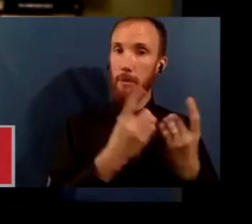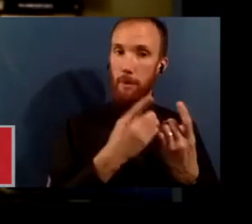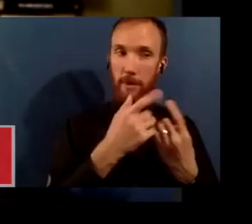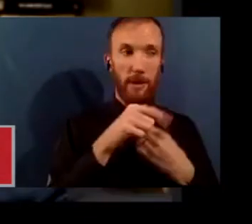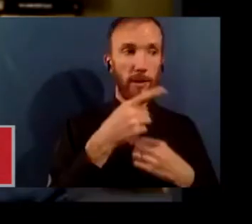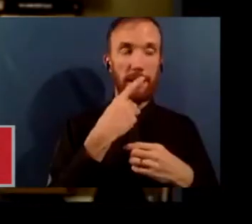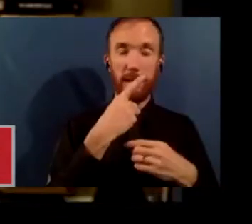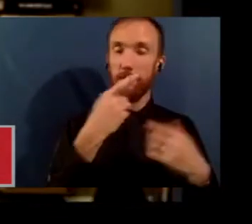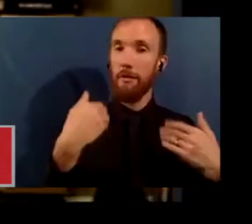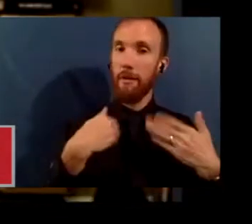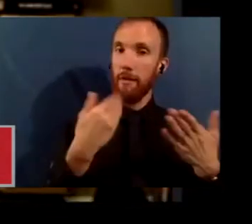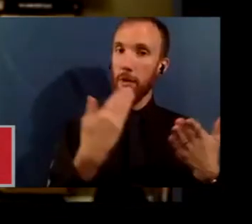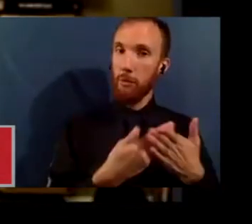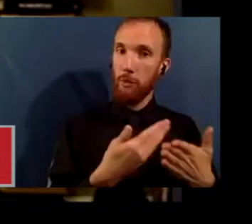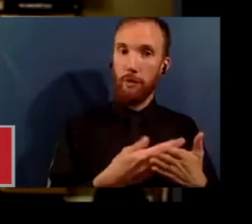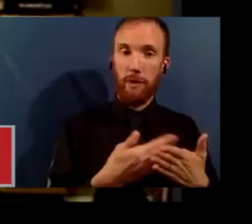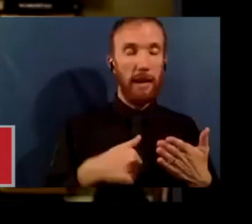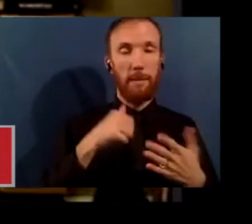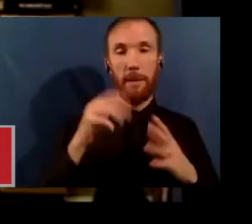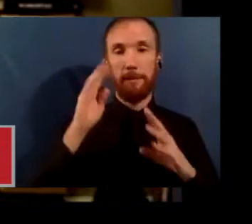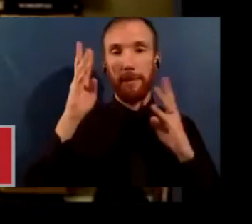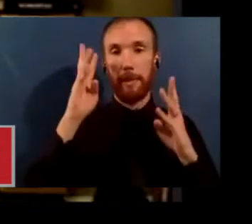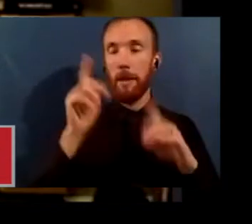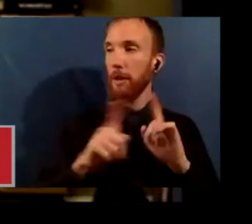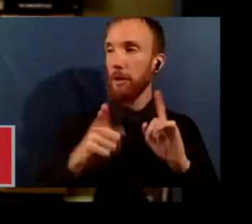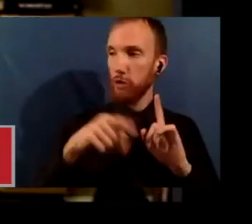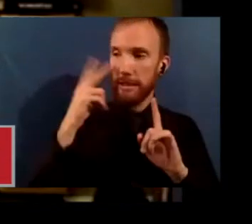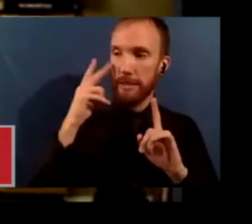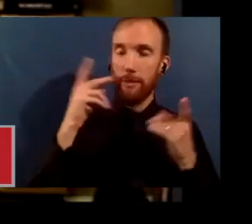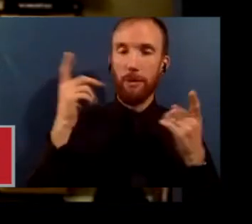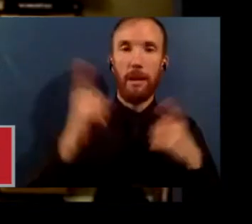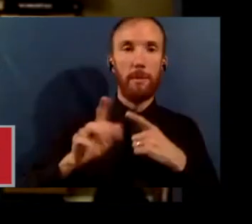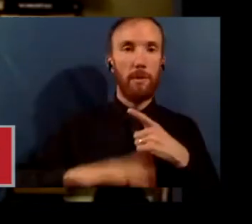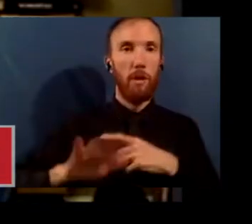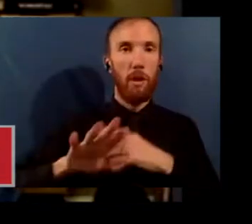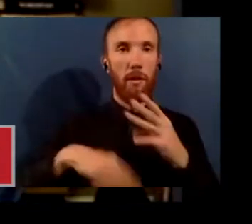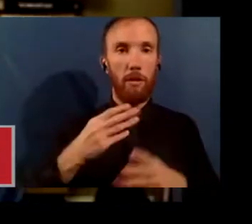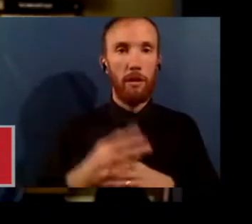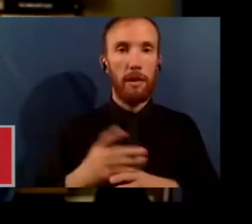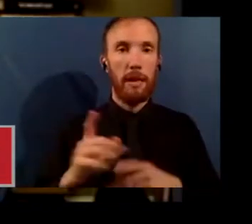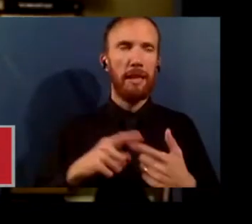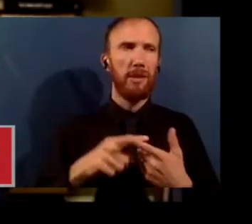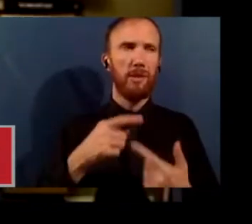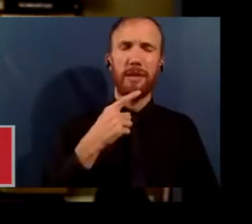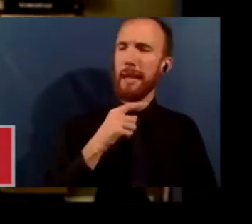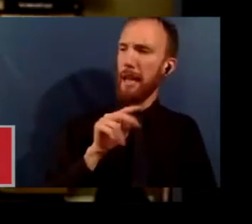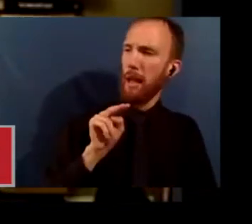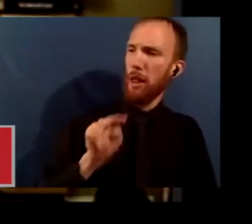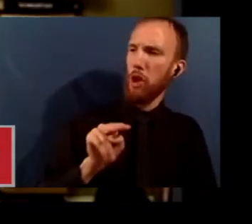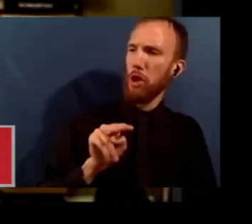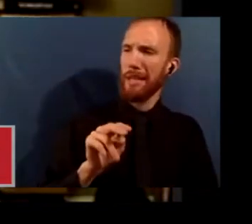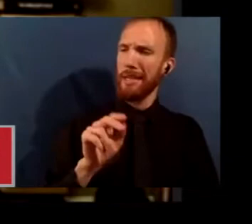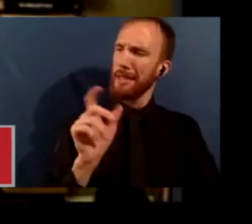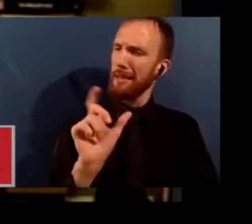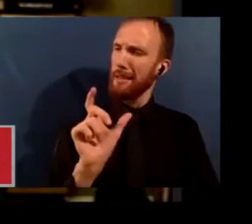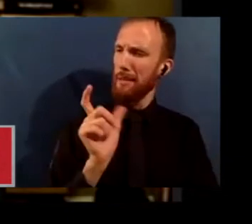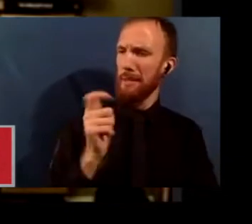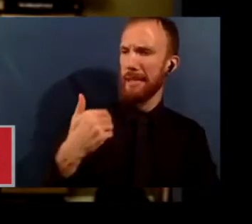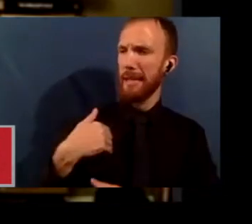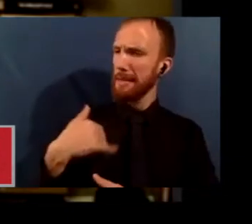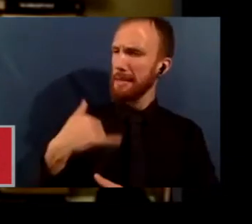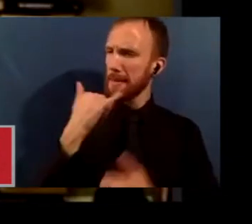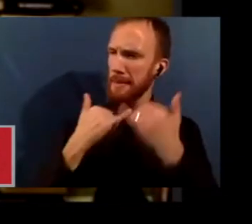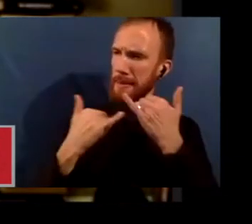then you see what they've done in the world. Then you turn around and say, look, there's a malignancy in Islam. I don't think so. I don't think this is